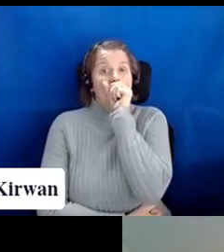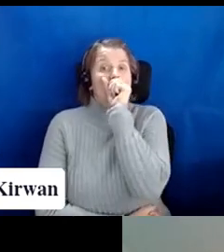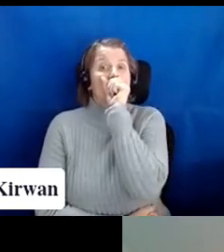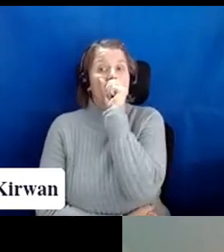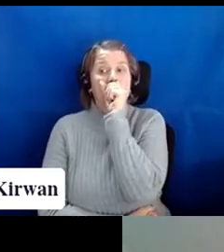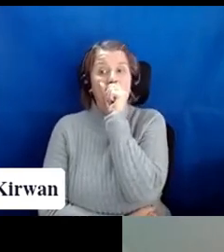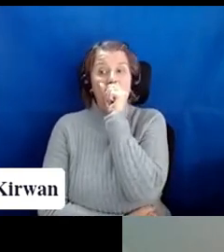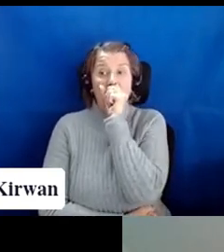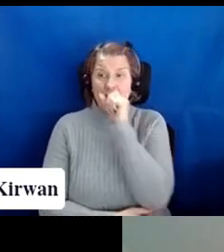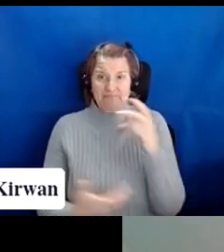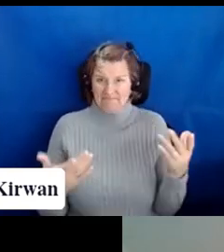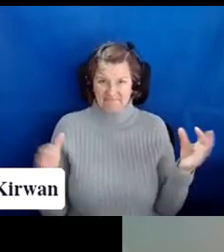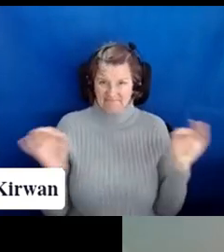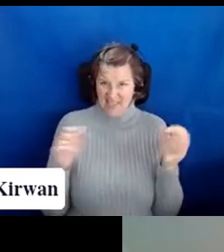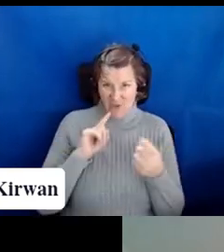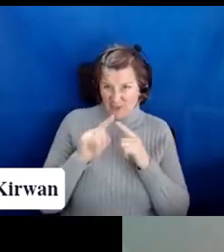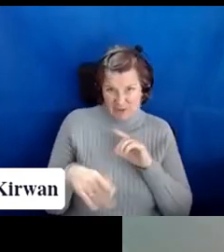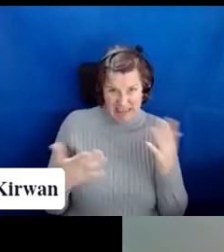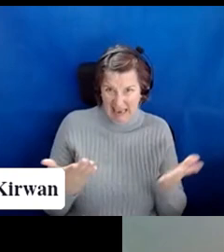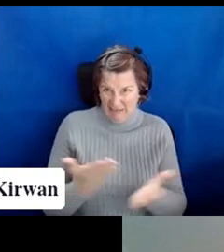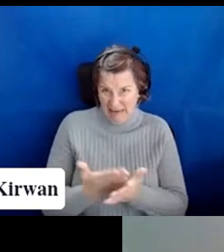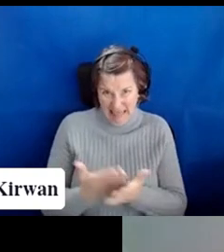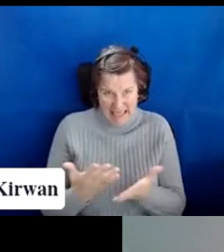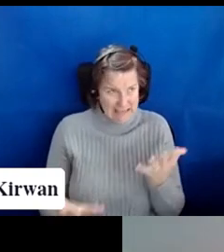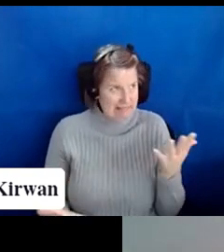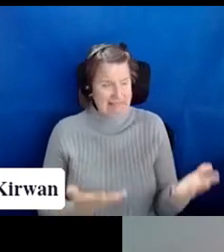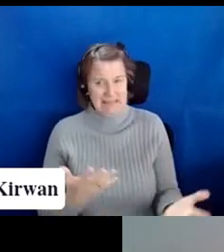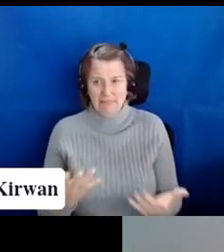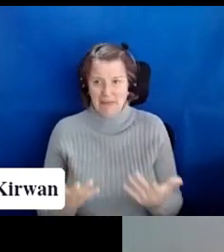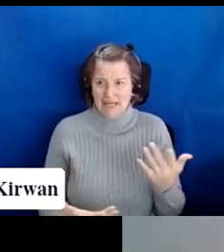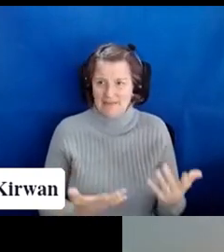I don't really want to say anything. I kind of just agree.